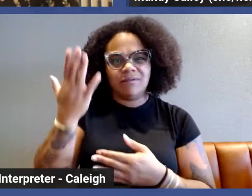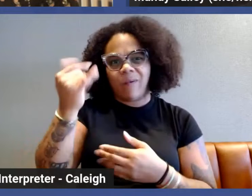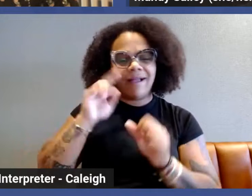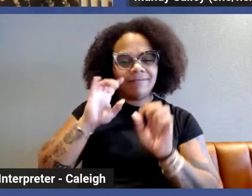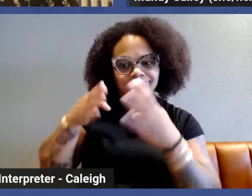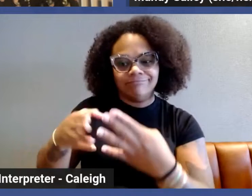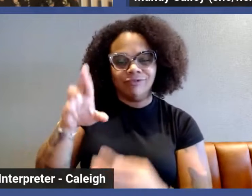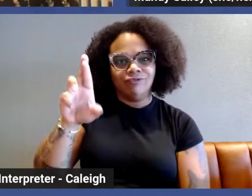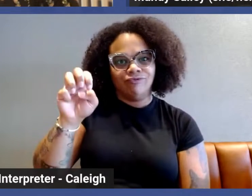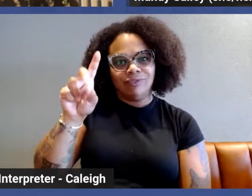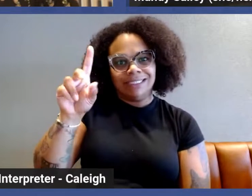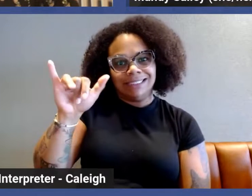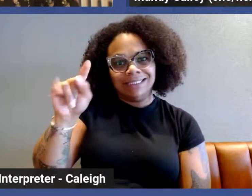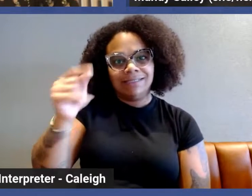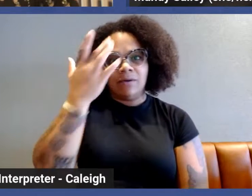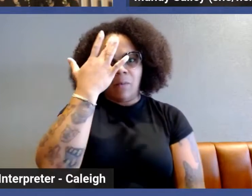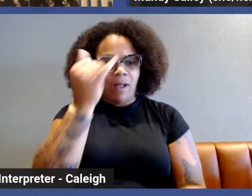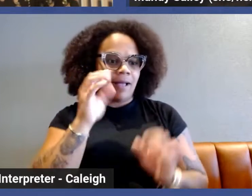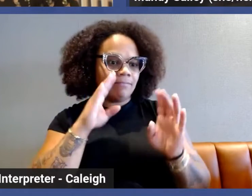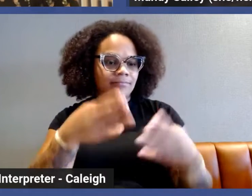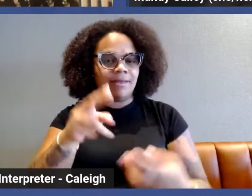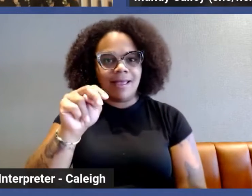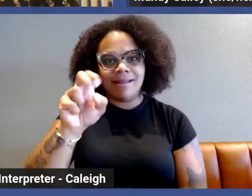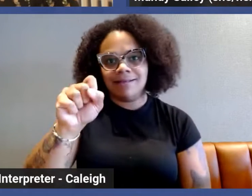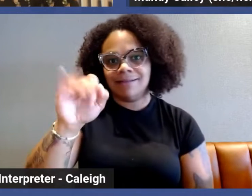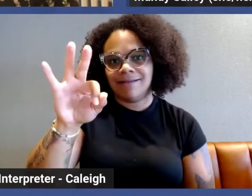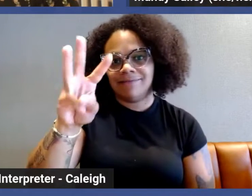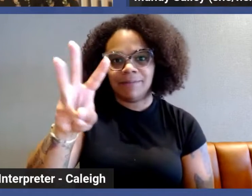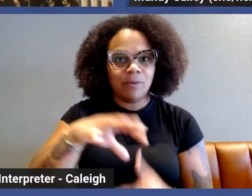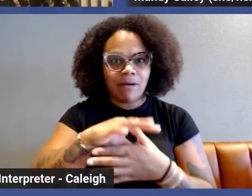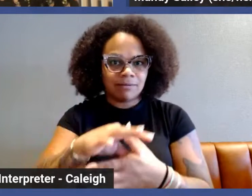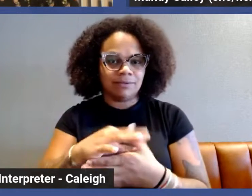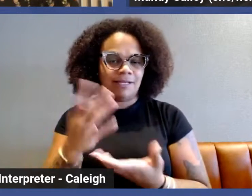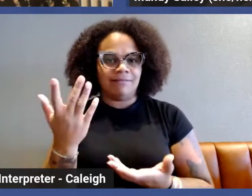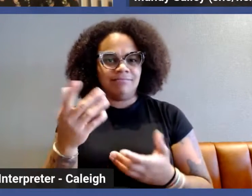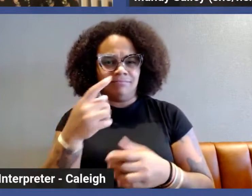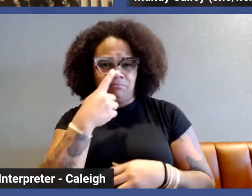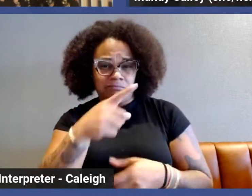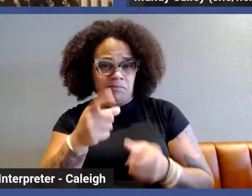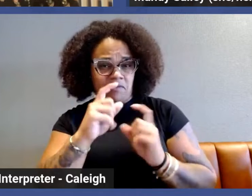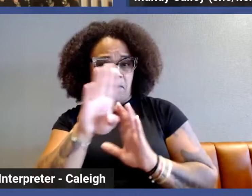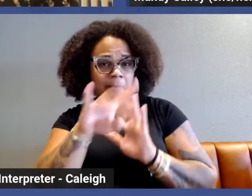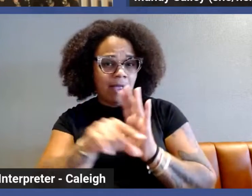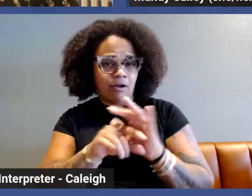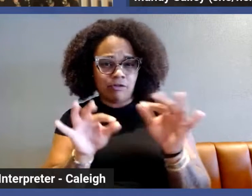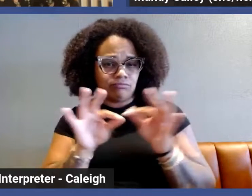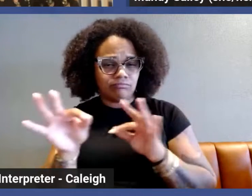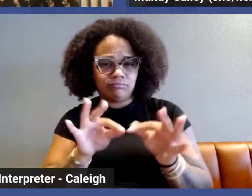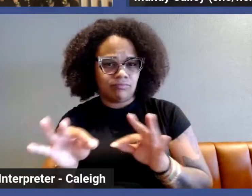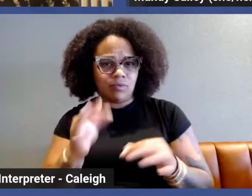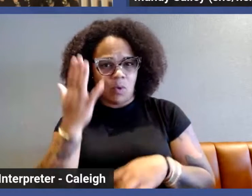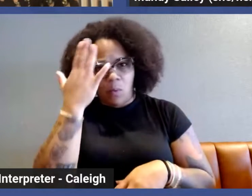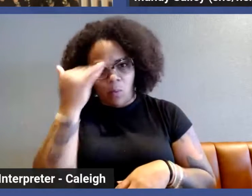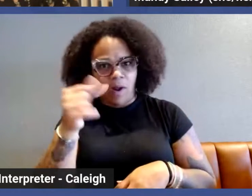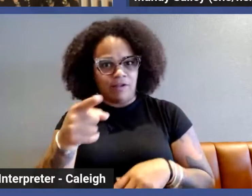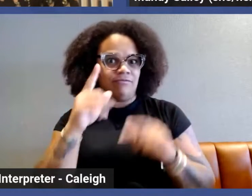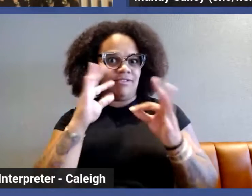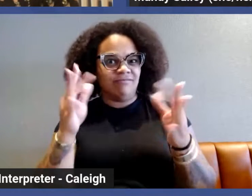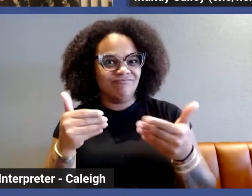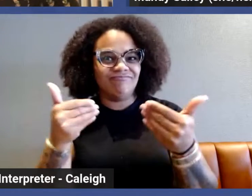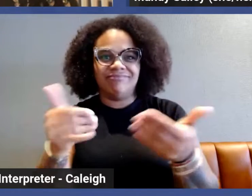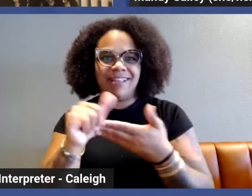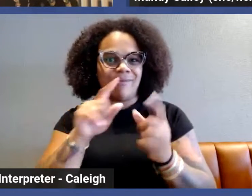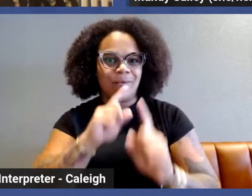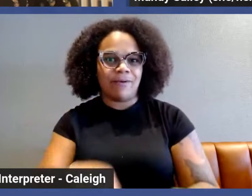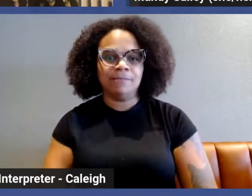why NSFW content? If you could just give us a little bit of a background on what made this report happen. Right.